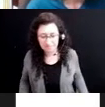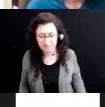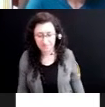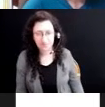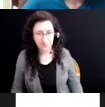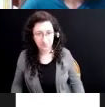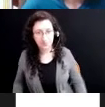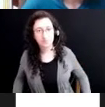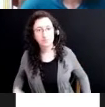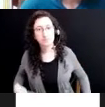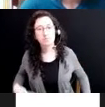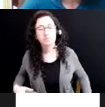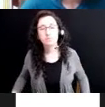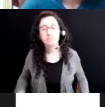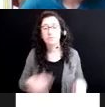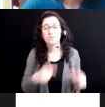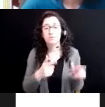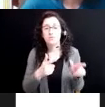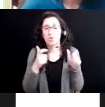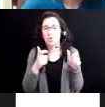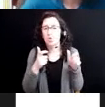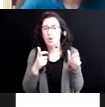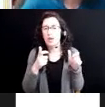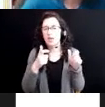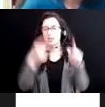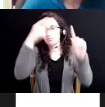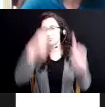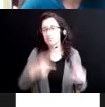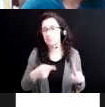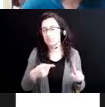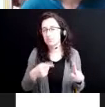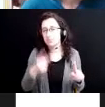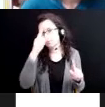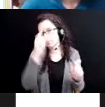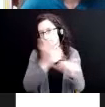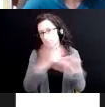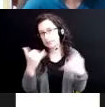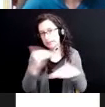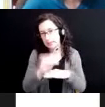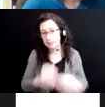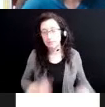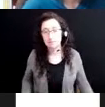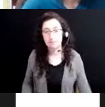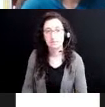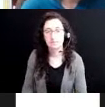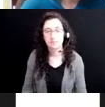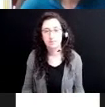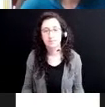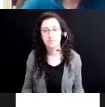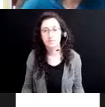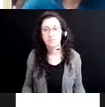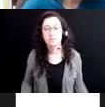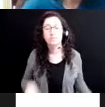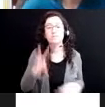So just a quick overview of what I'll be talking about. What I want to cover tonight is, first of all, what is wildlife